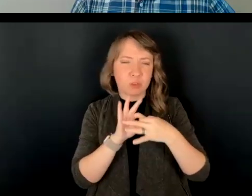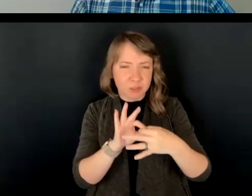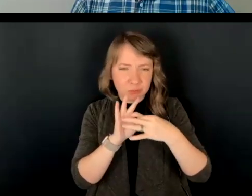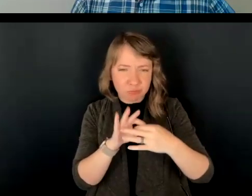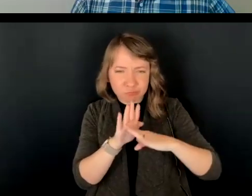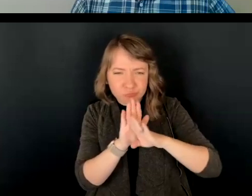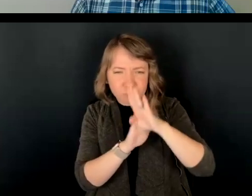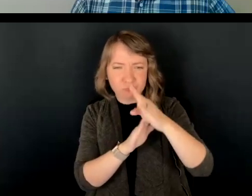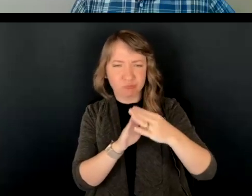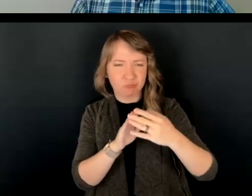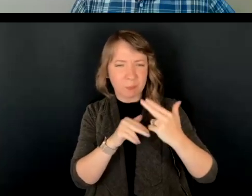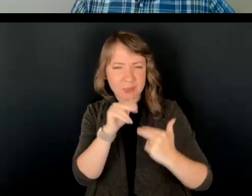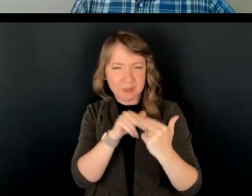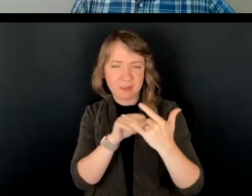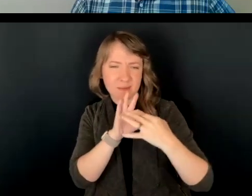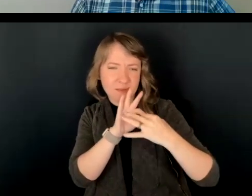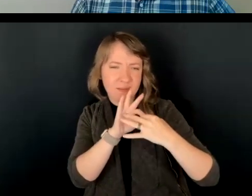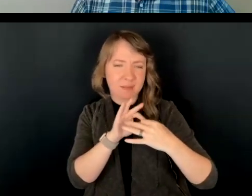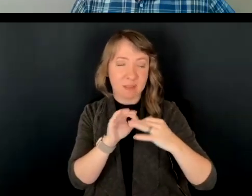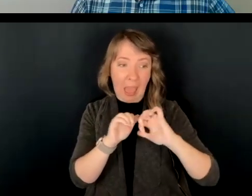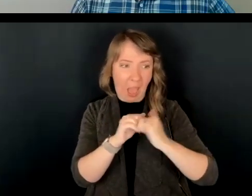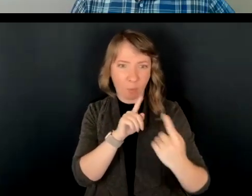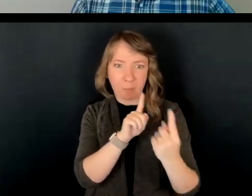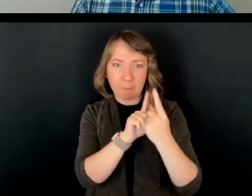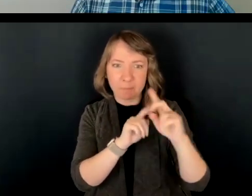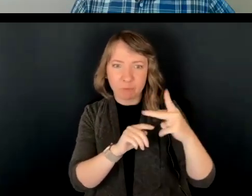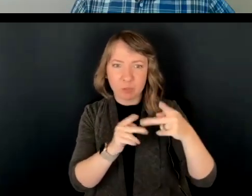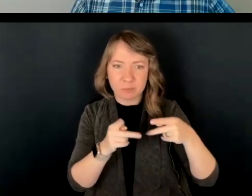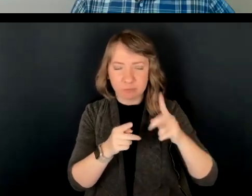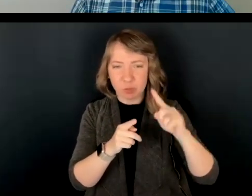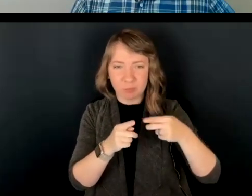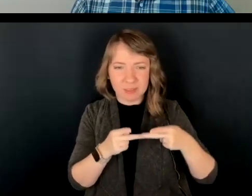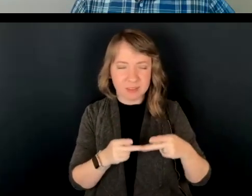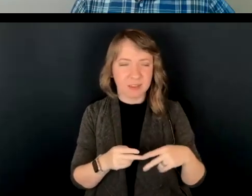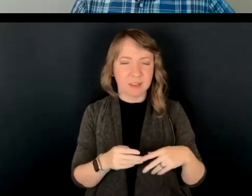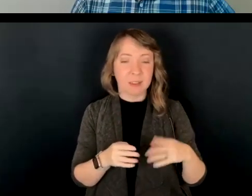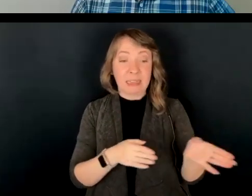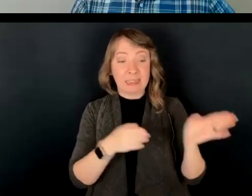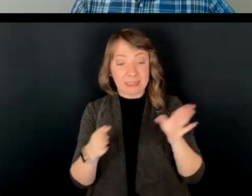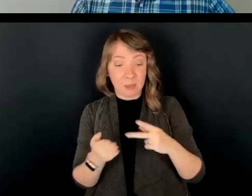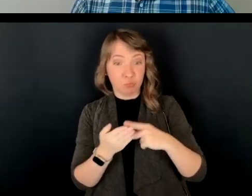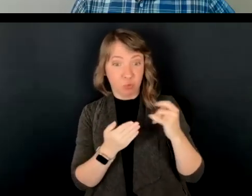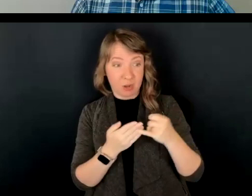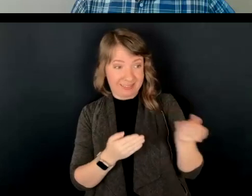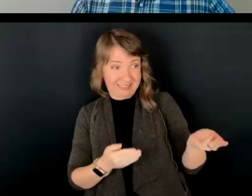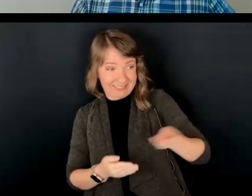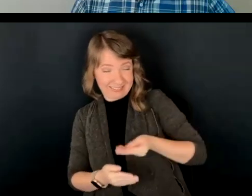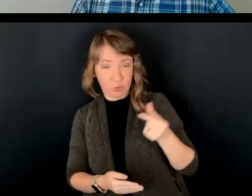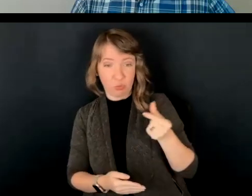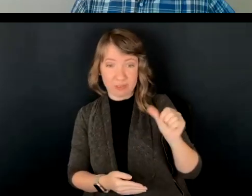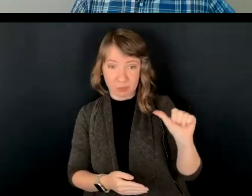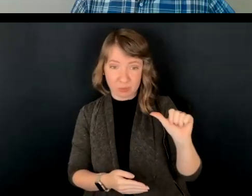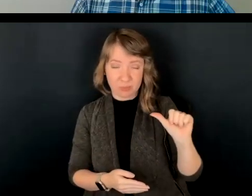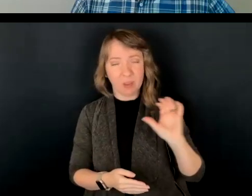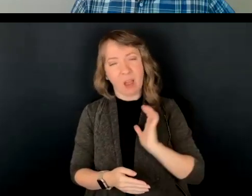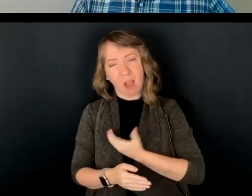those relationships might happen. And when the projects get to grants and agreements, part of our role is